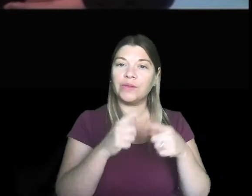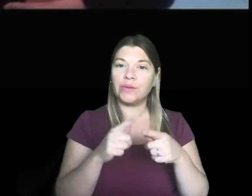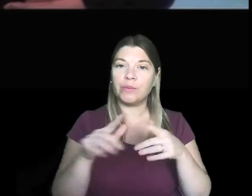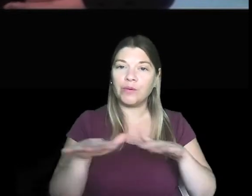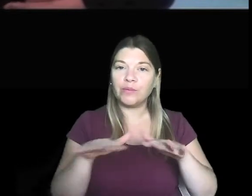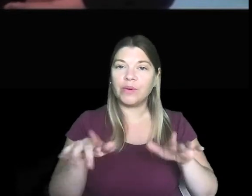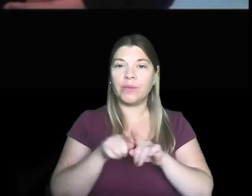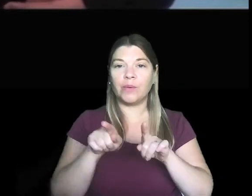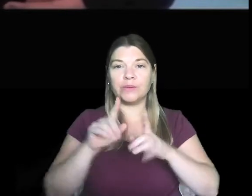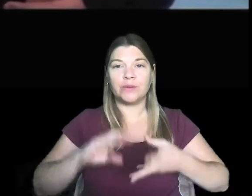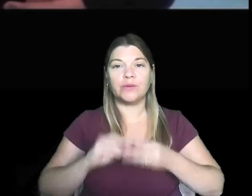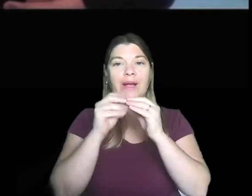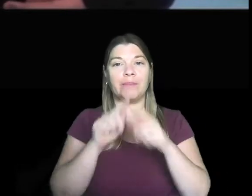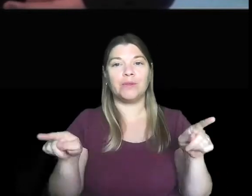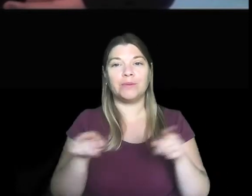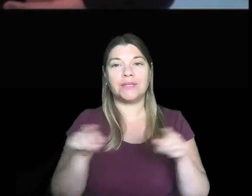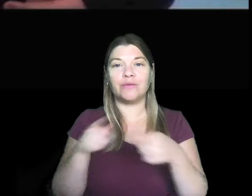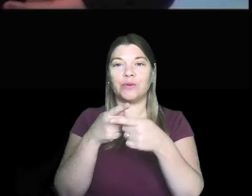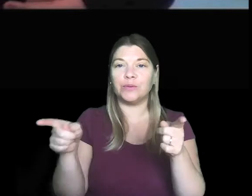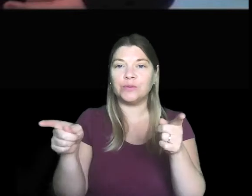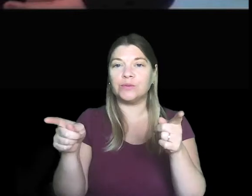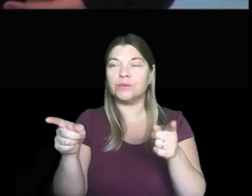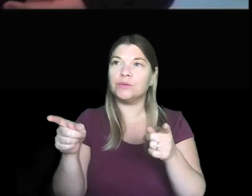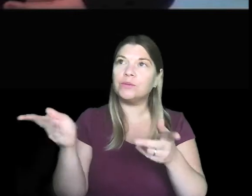created some music for you to enjoy.